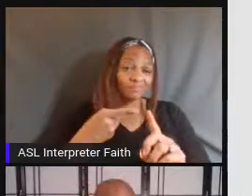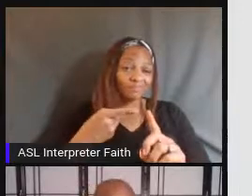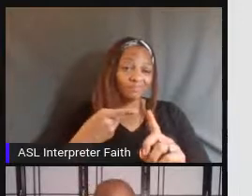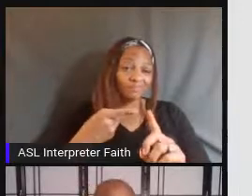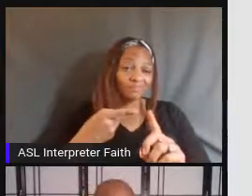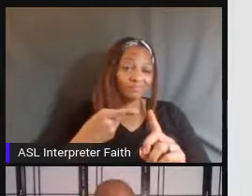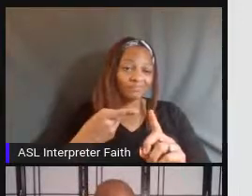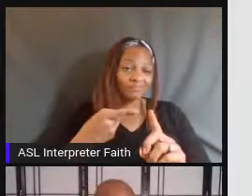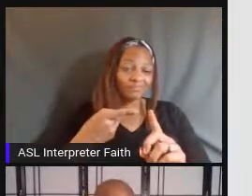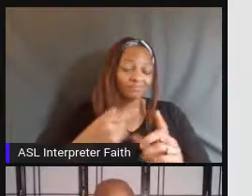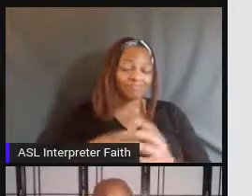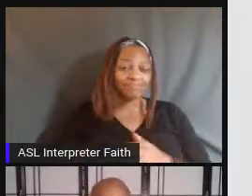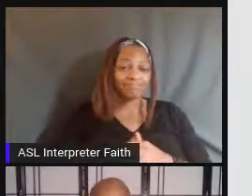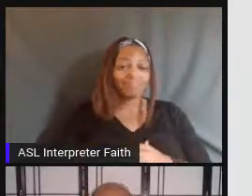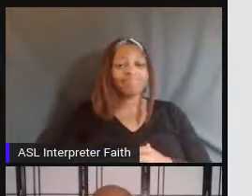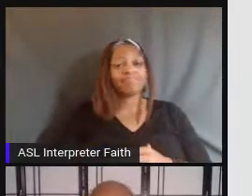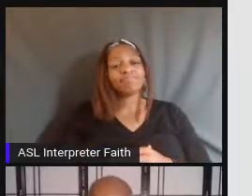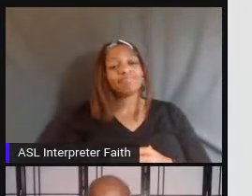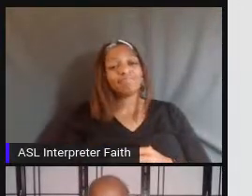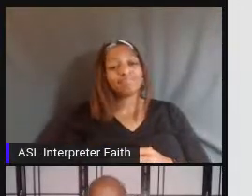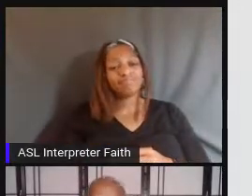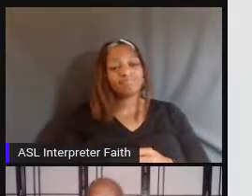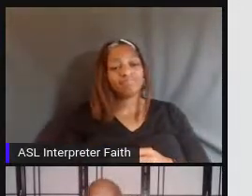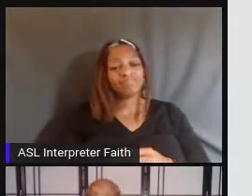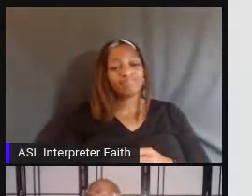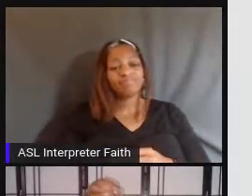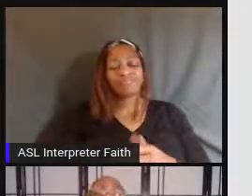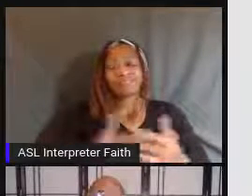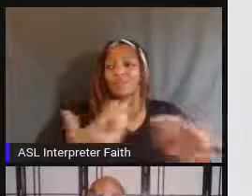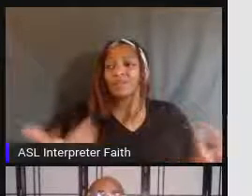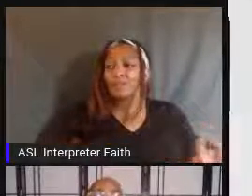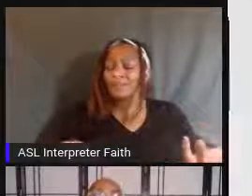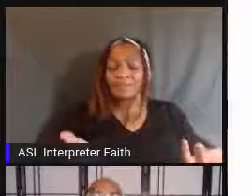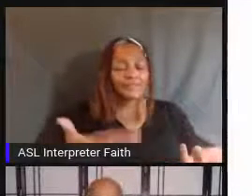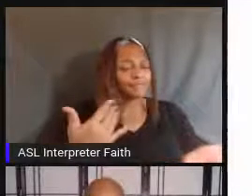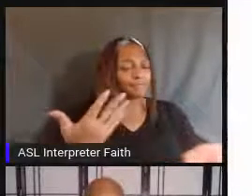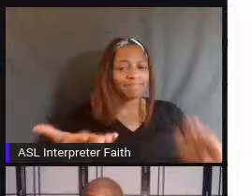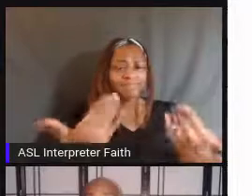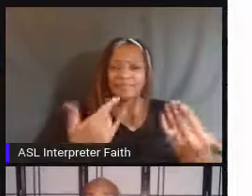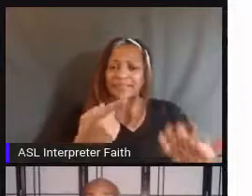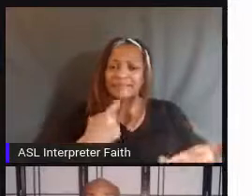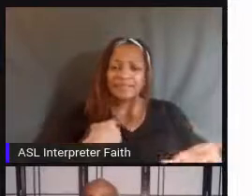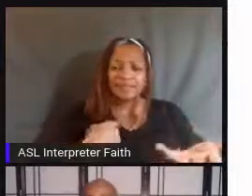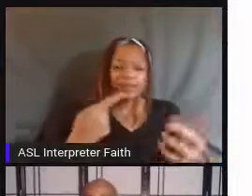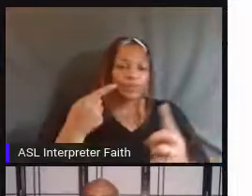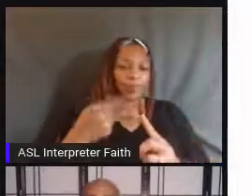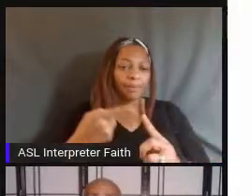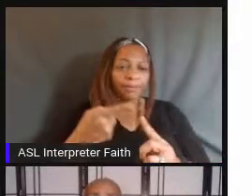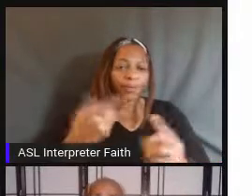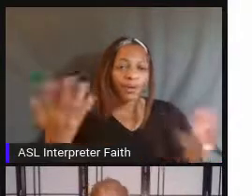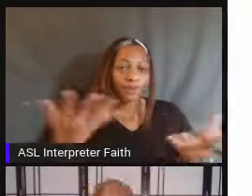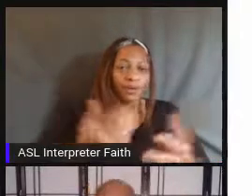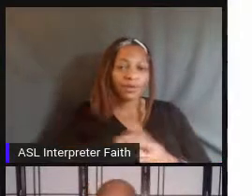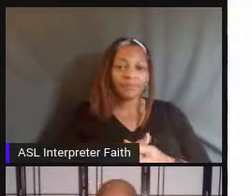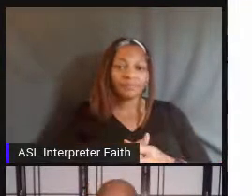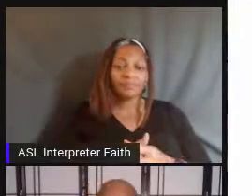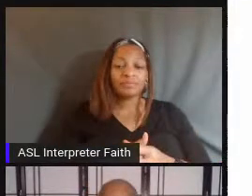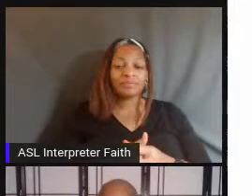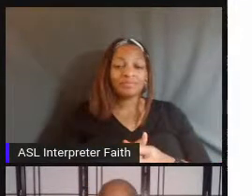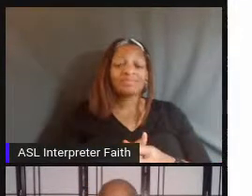what is the point, Reverend Ray? What's the point? The point is